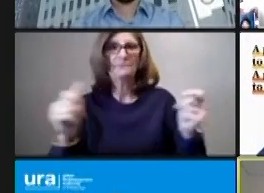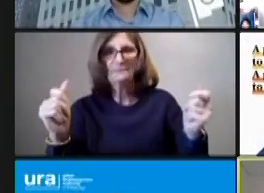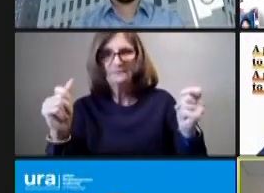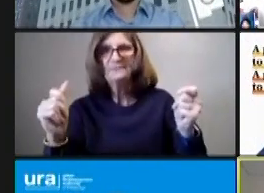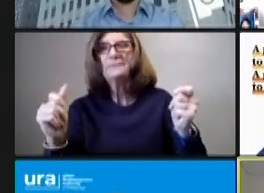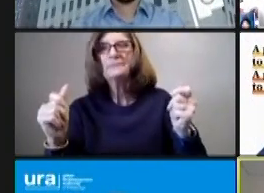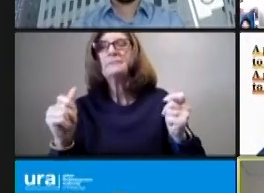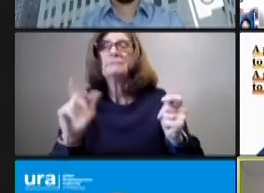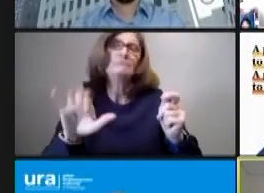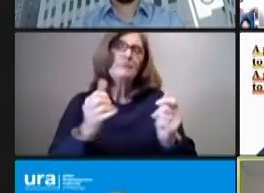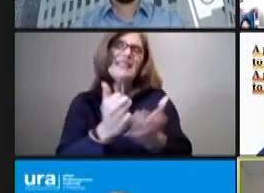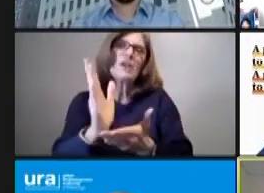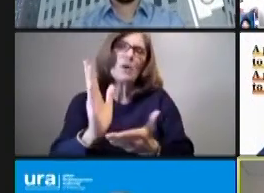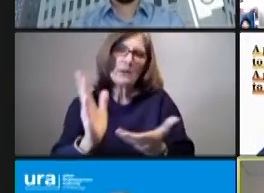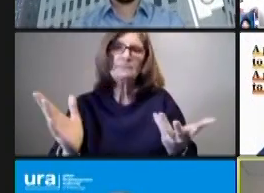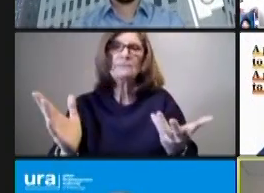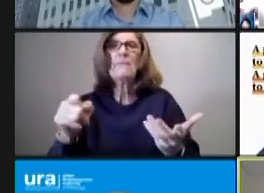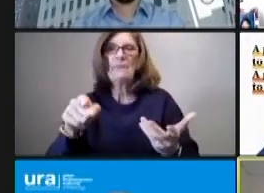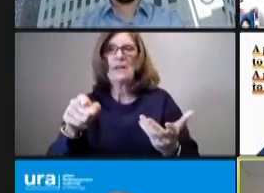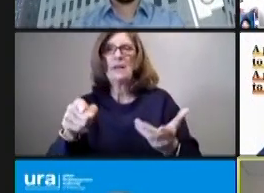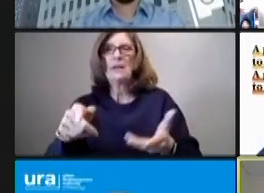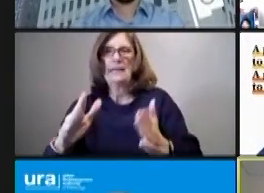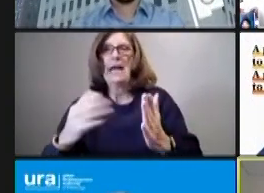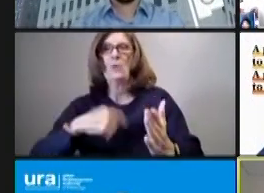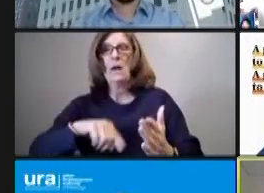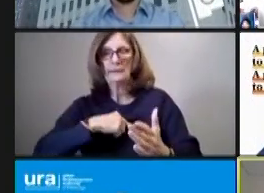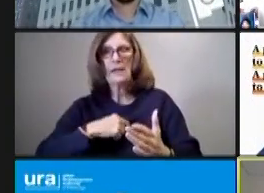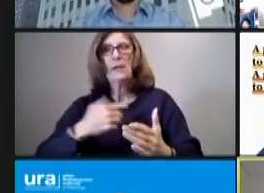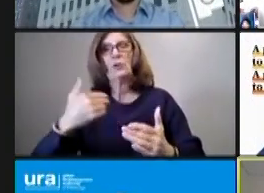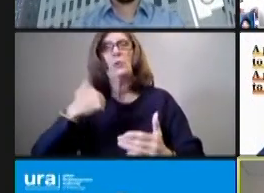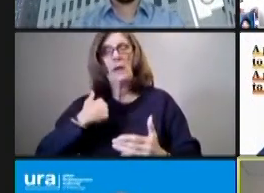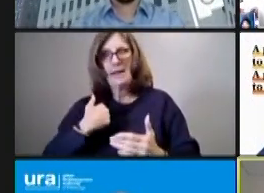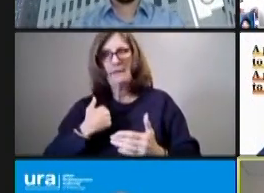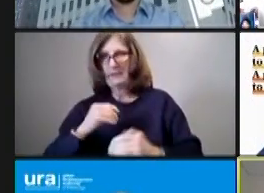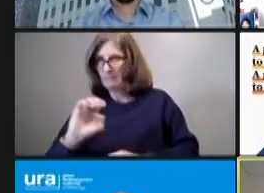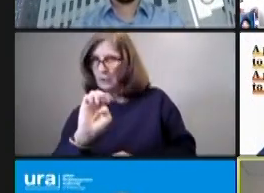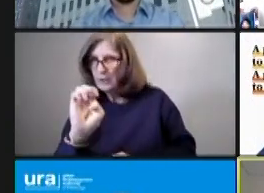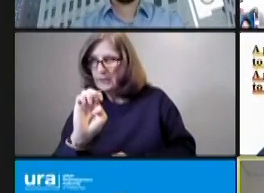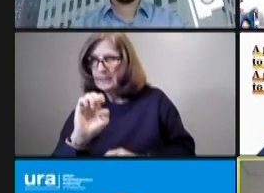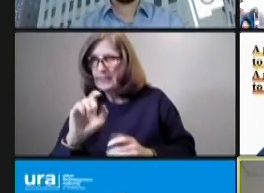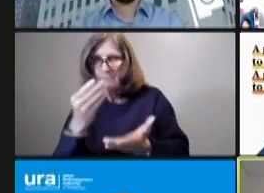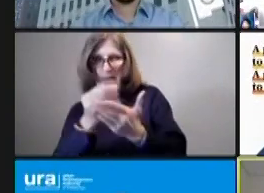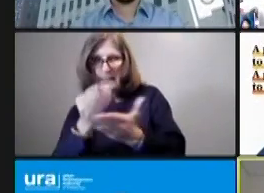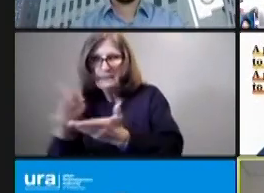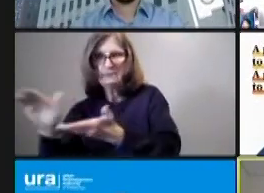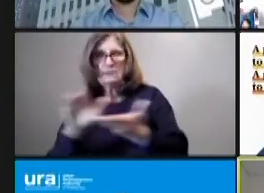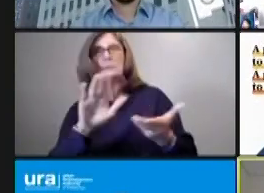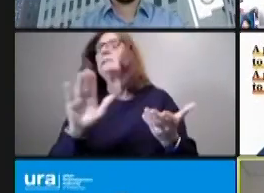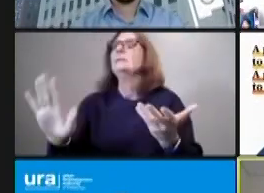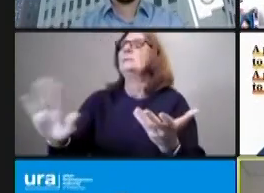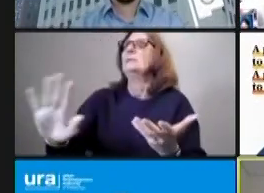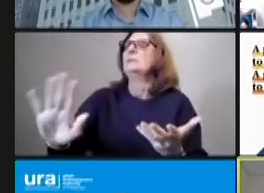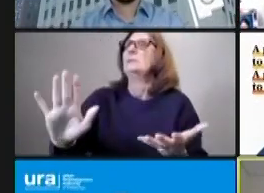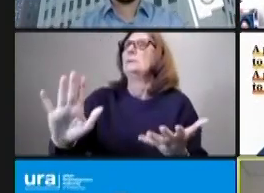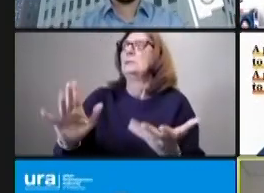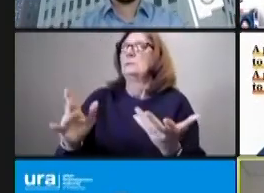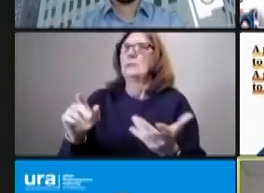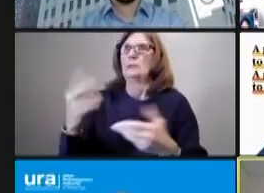that's okay. This will still allow us to have this emergency response when people are facing true urgency,